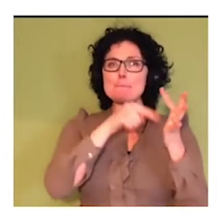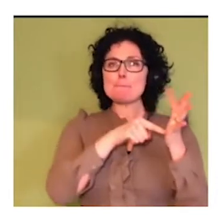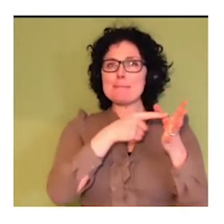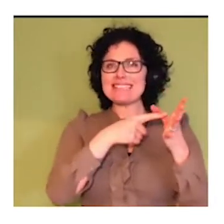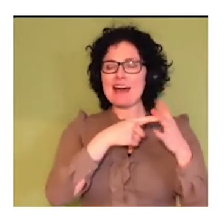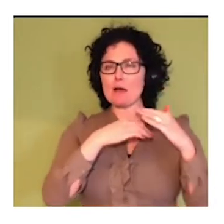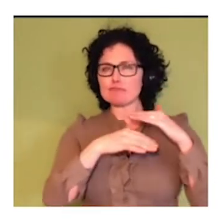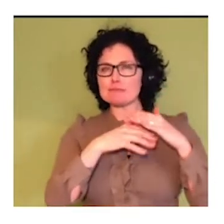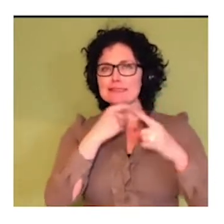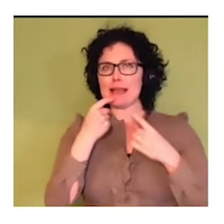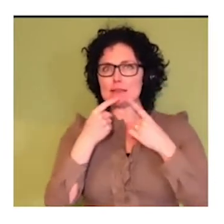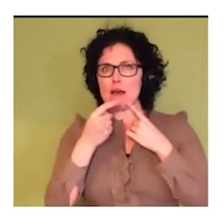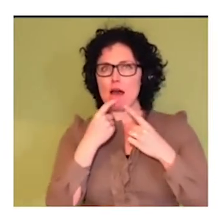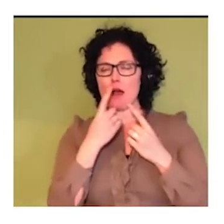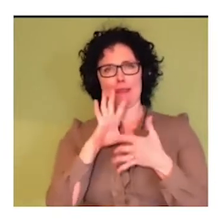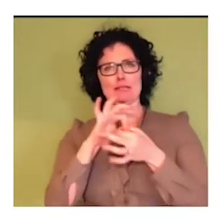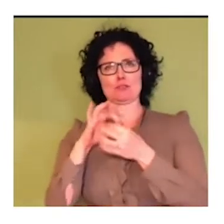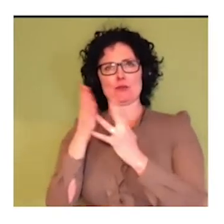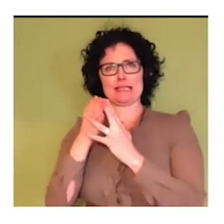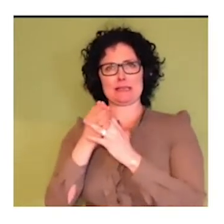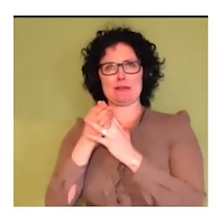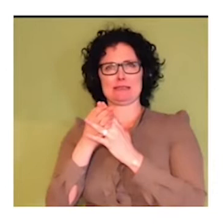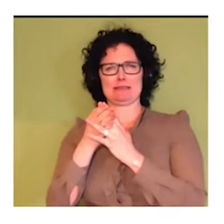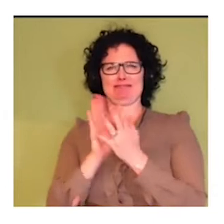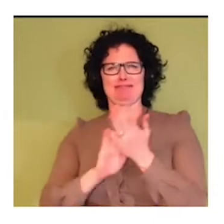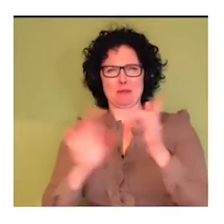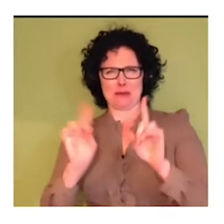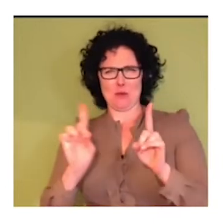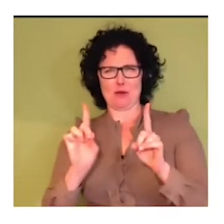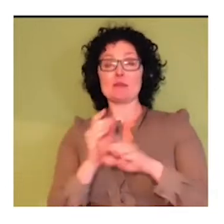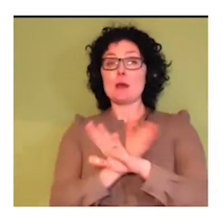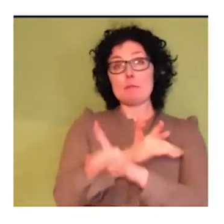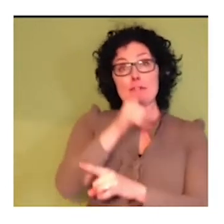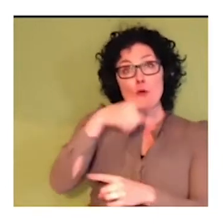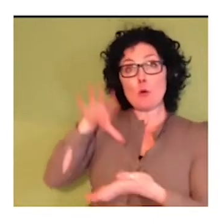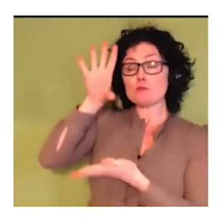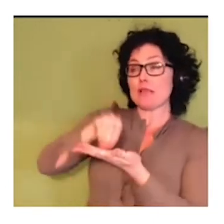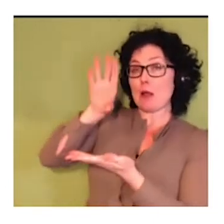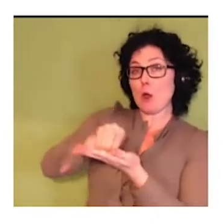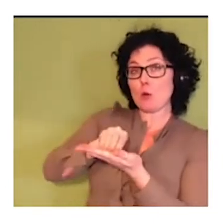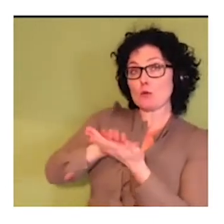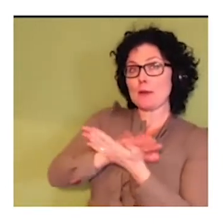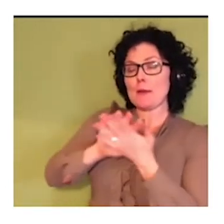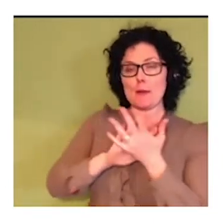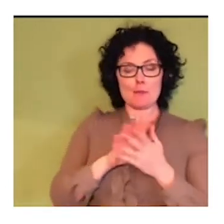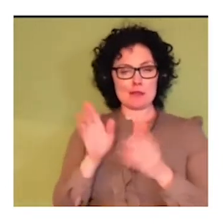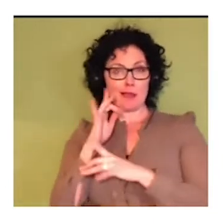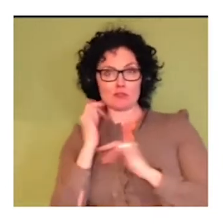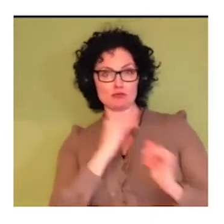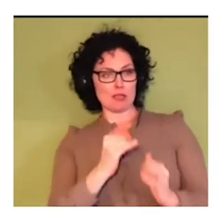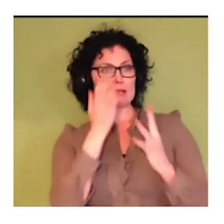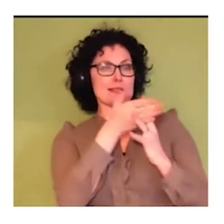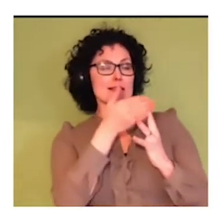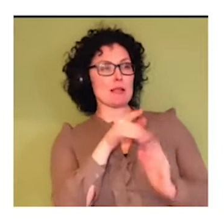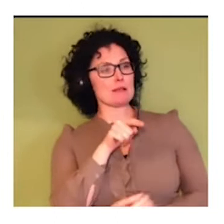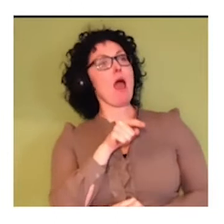accessibility. What does this mean? It means that before you even download an EPUB, you're able to discover the accessibility properties of